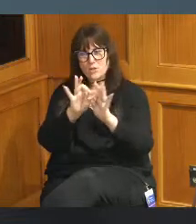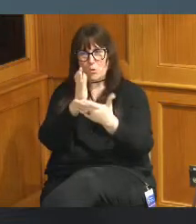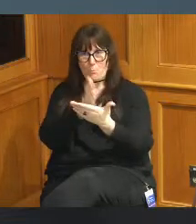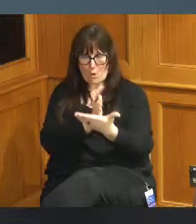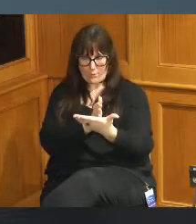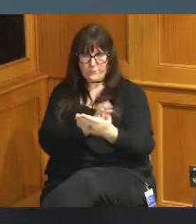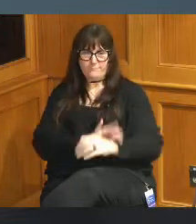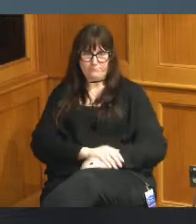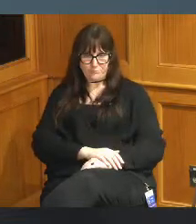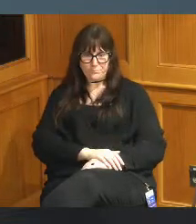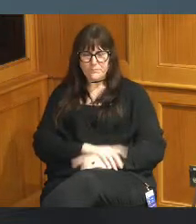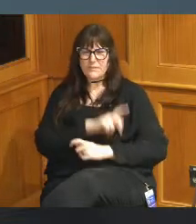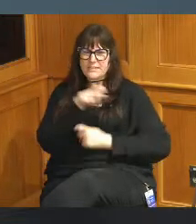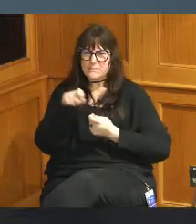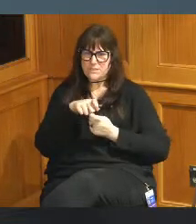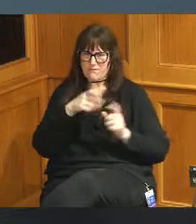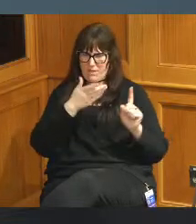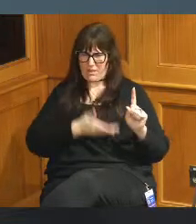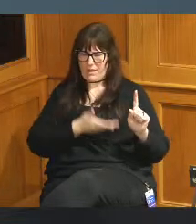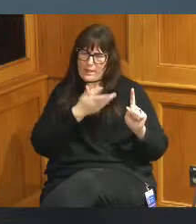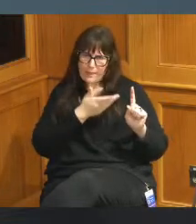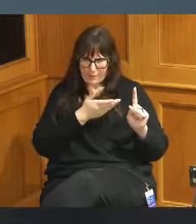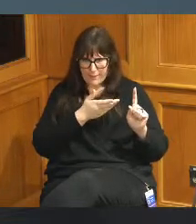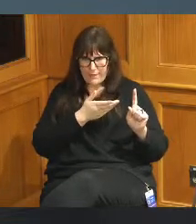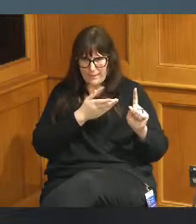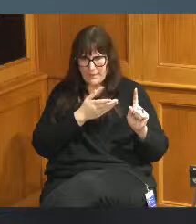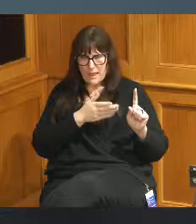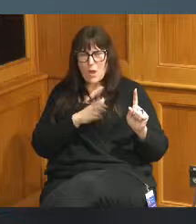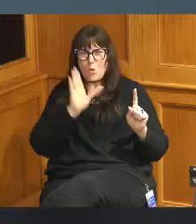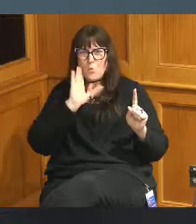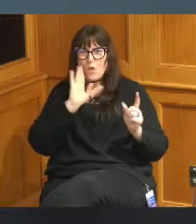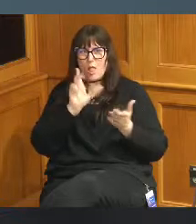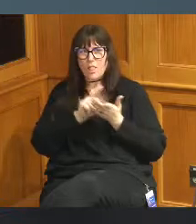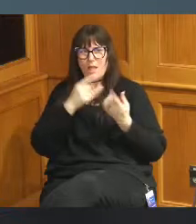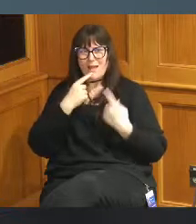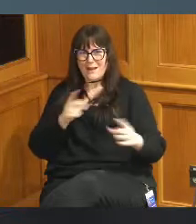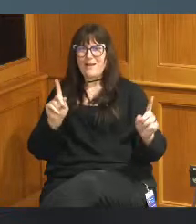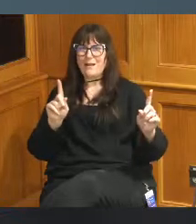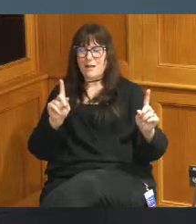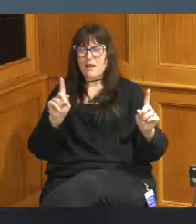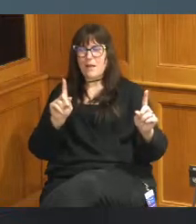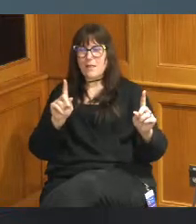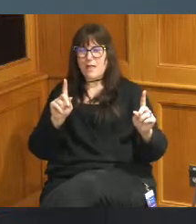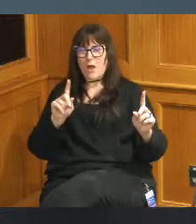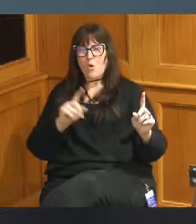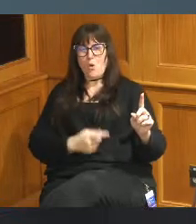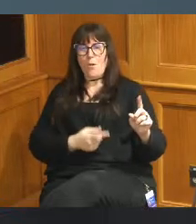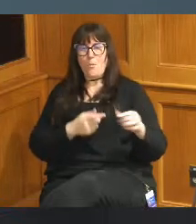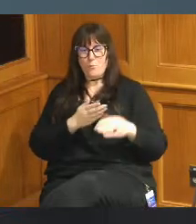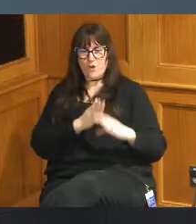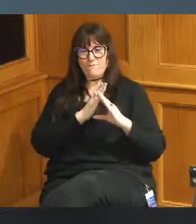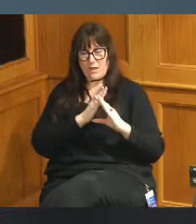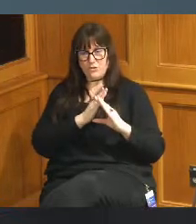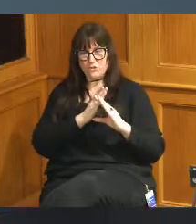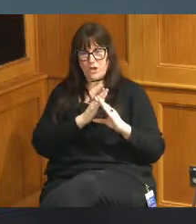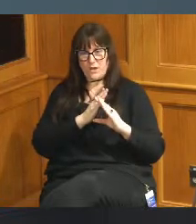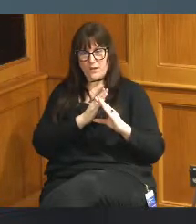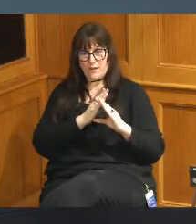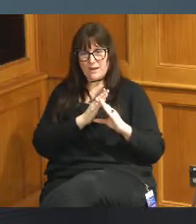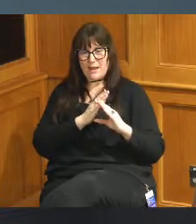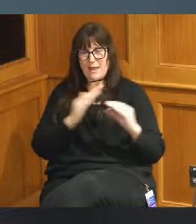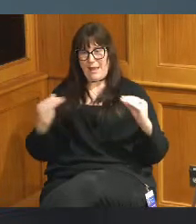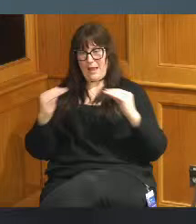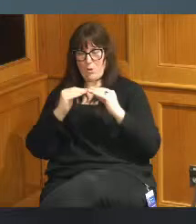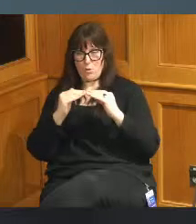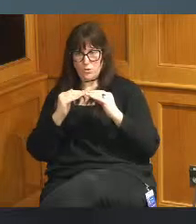More specifically, Parker often makes presses that an ounce of prevention is worth a pound of cure when